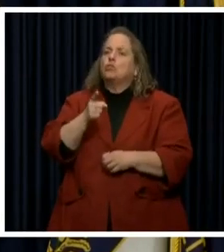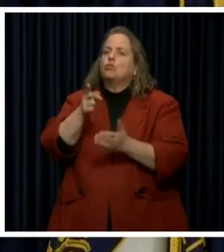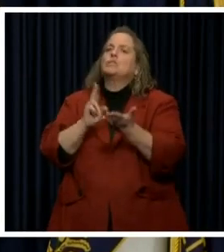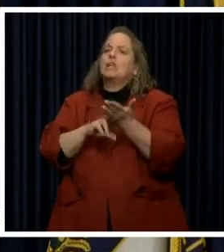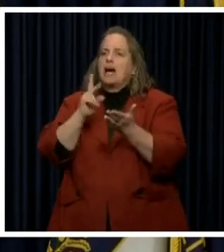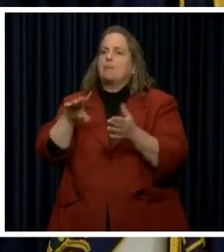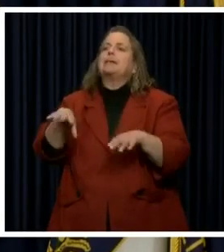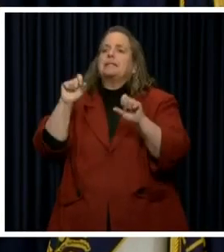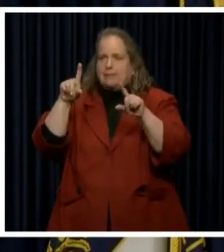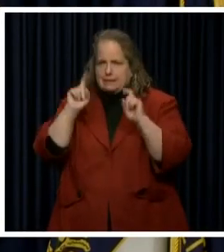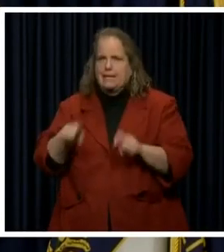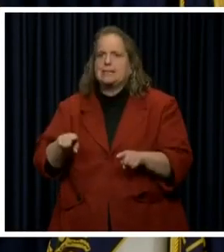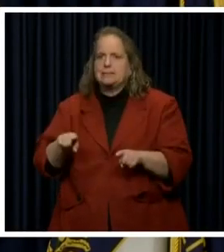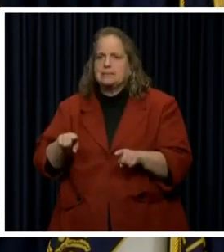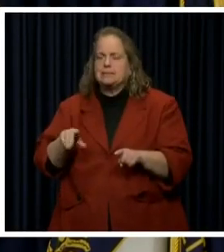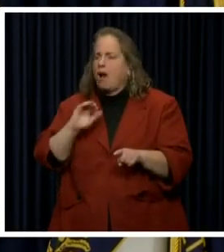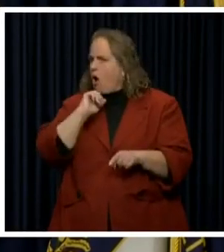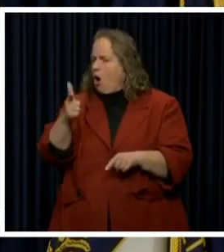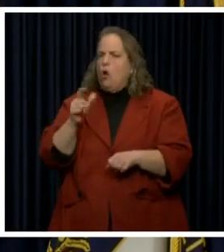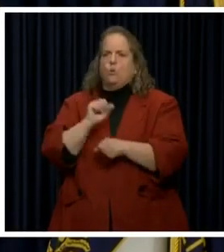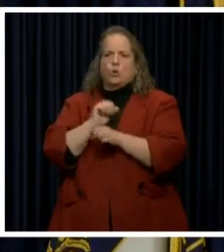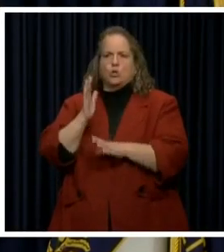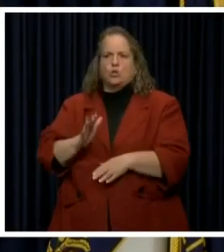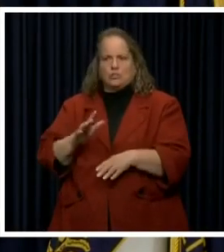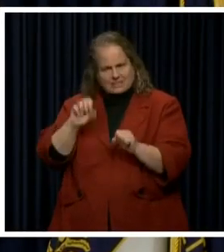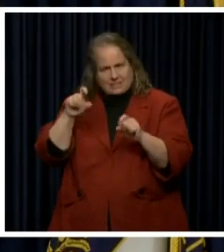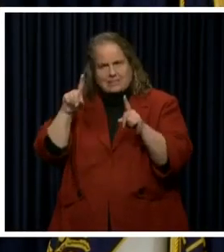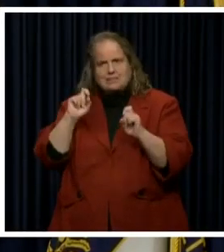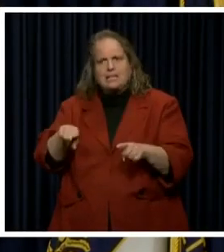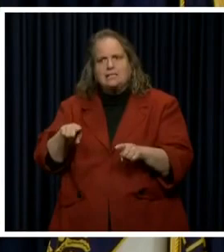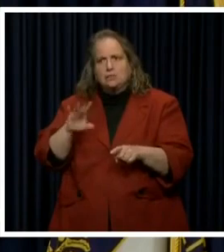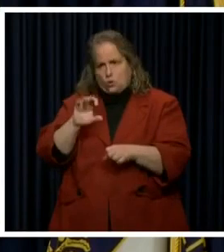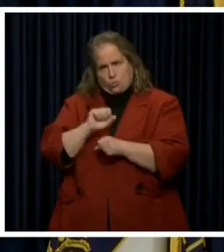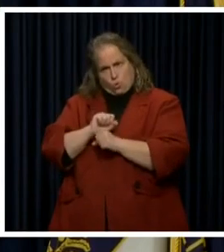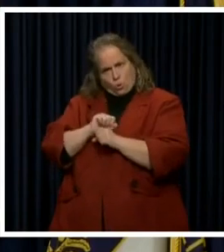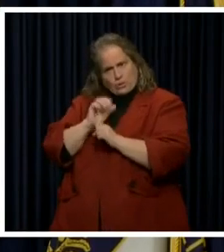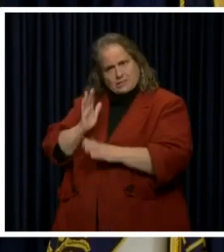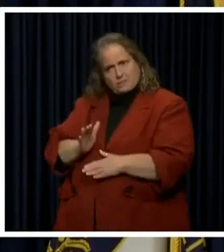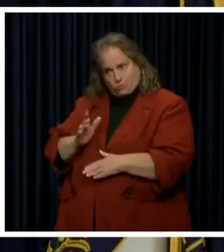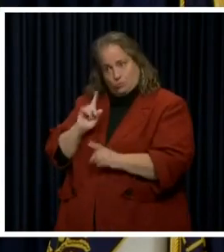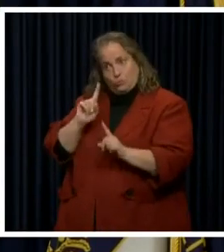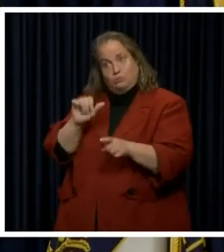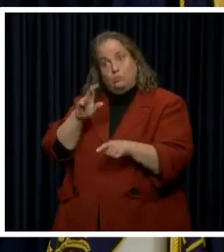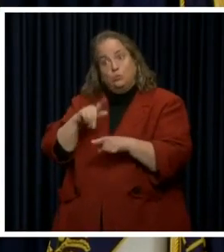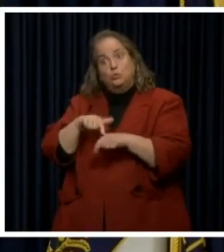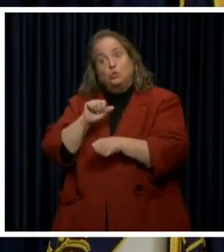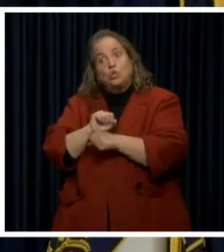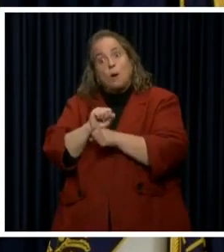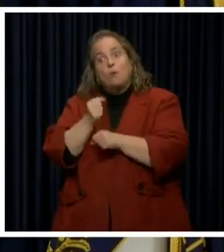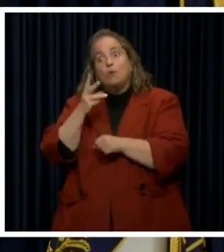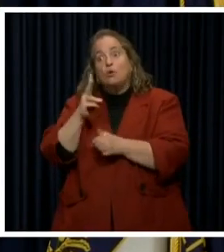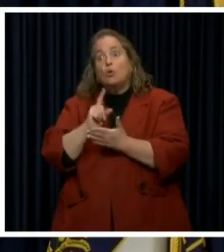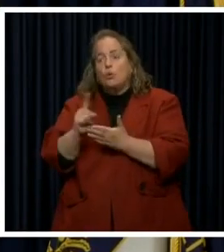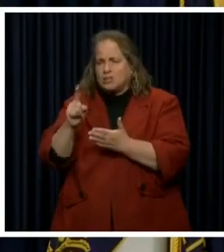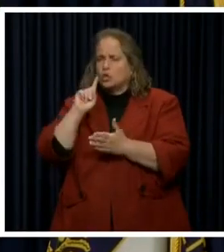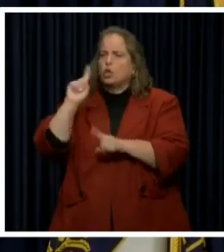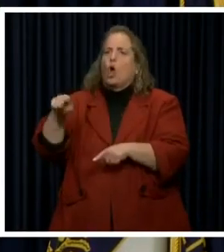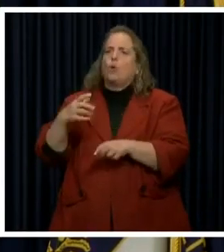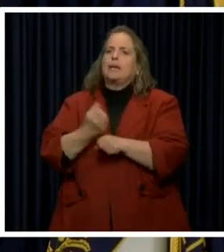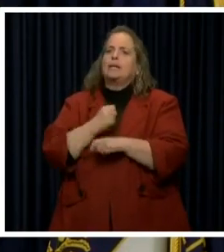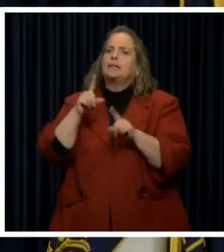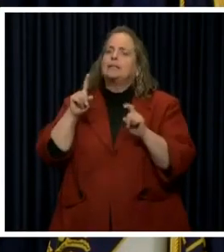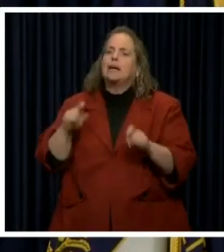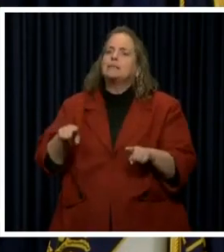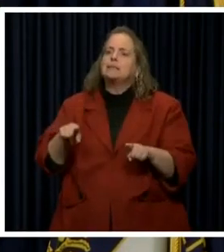sign up and you get that test. You want to encourage your employees that will be coming back on the job in a couple weeks to go and to get that